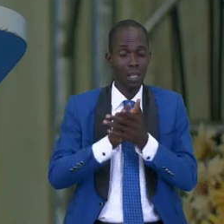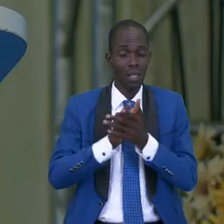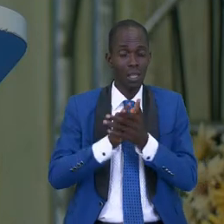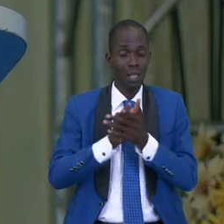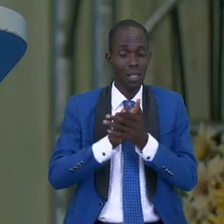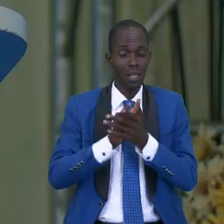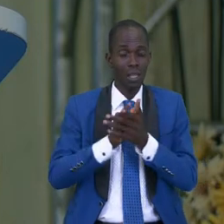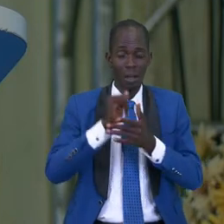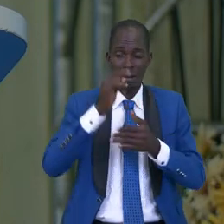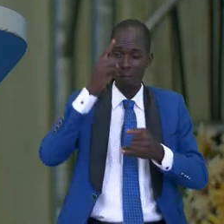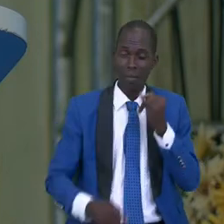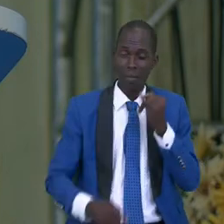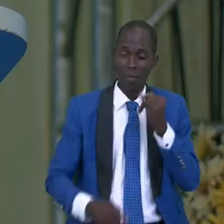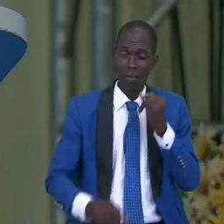testimony.